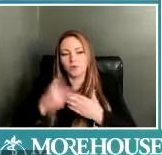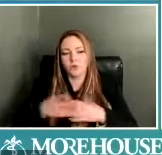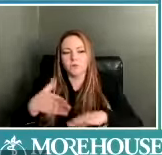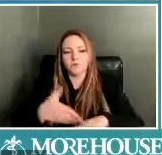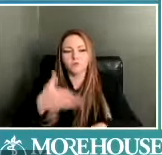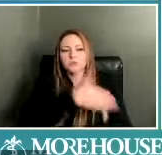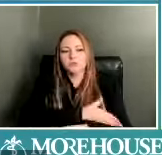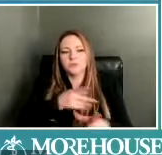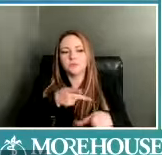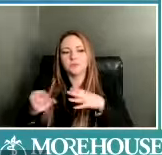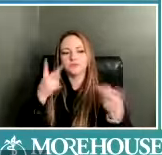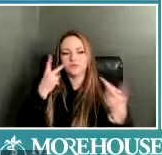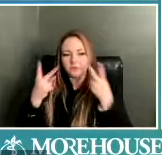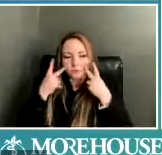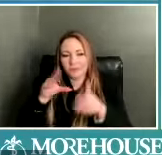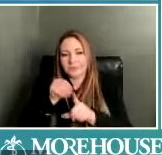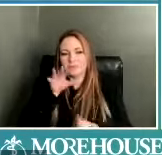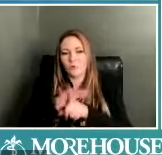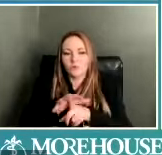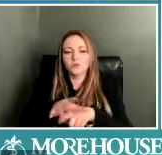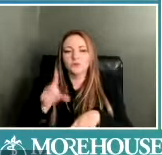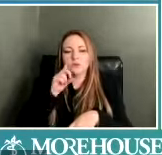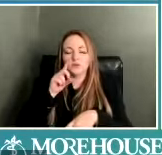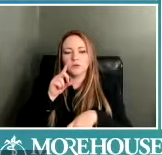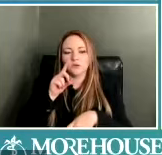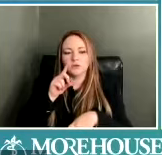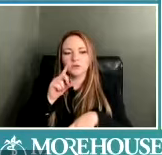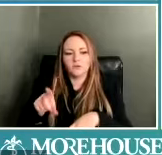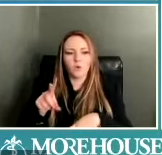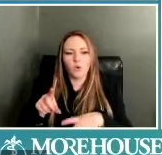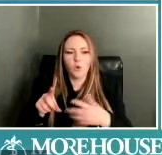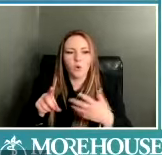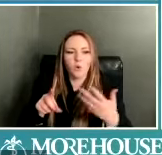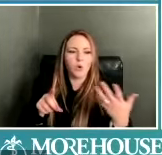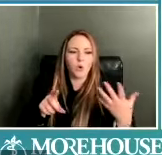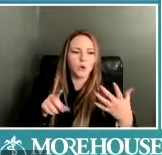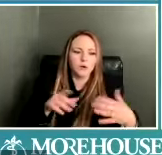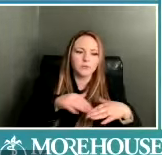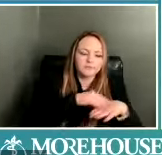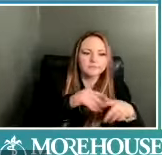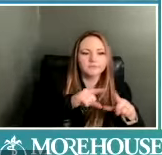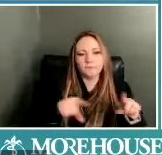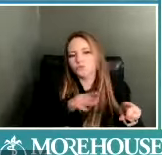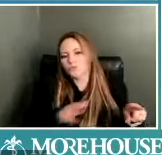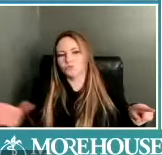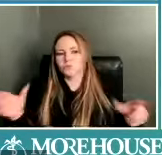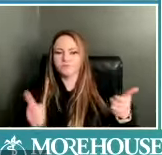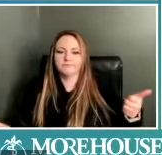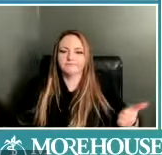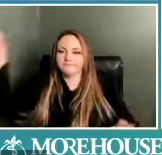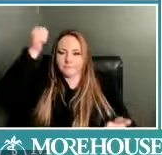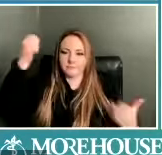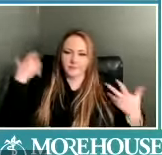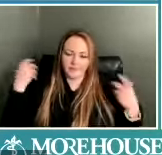increase professional visibility and exposure of mid to senior level governmental public health officials who are